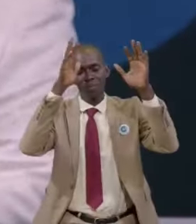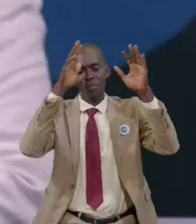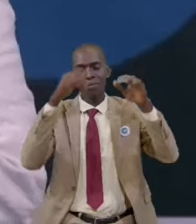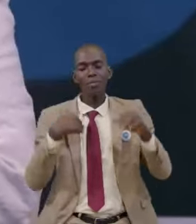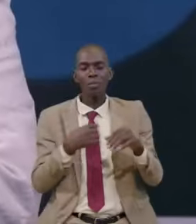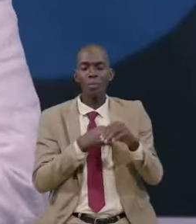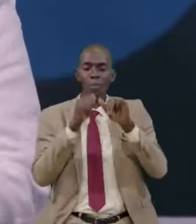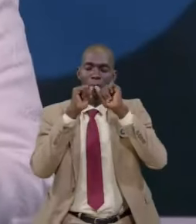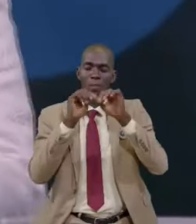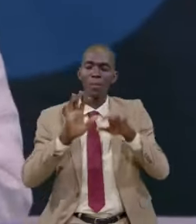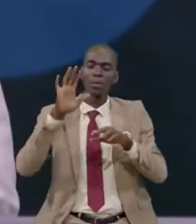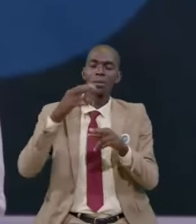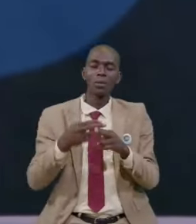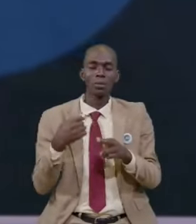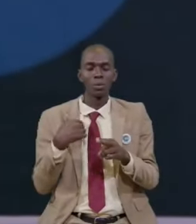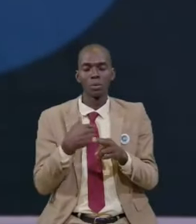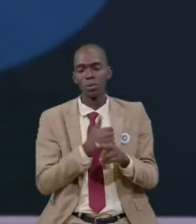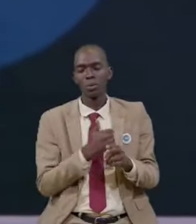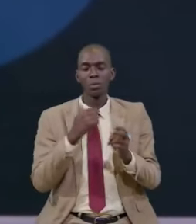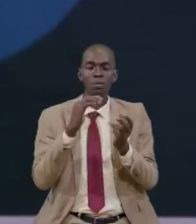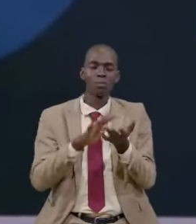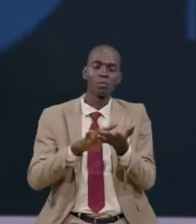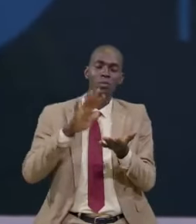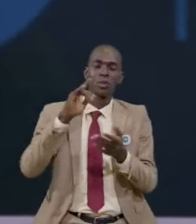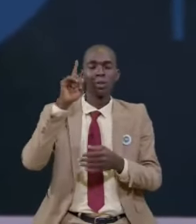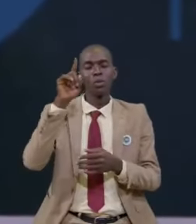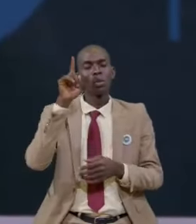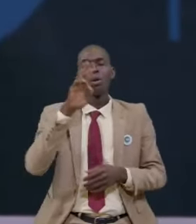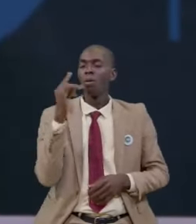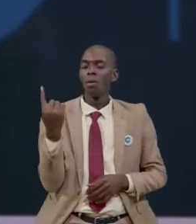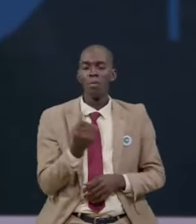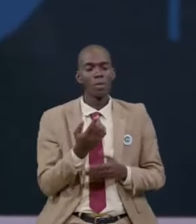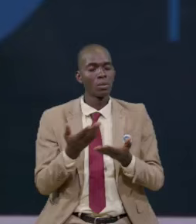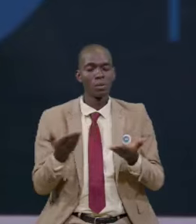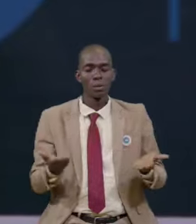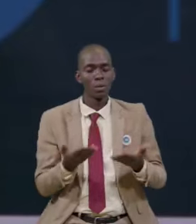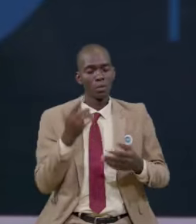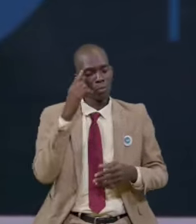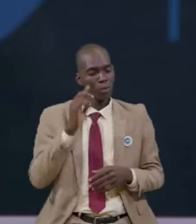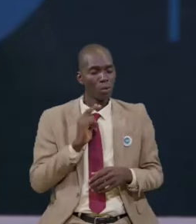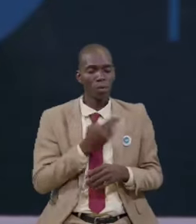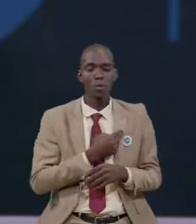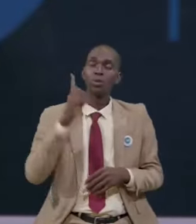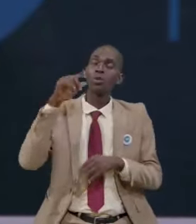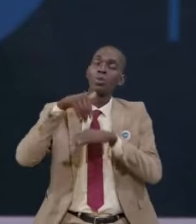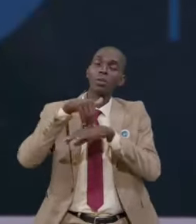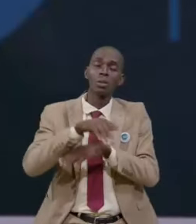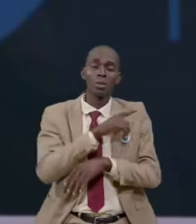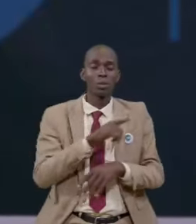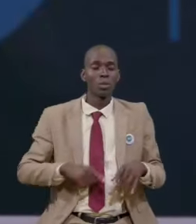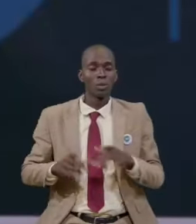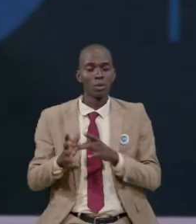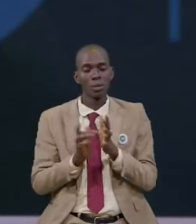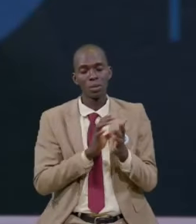you. You're always there for us. You sent the Lord Jesus Christ, and he came born